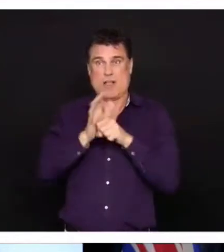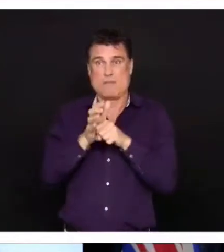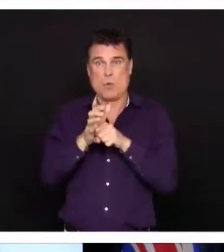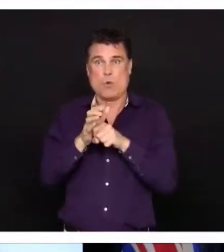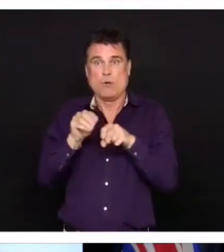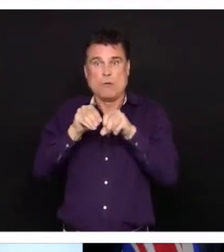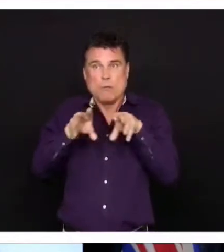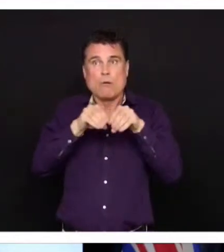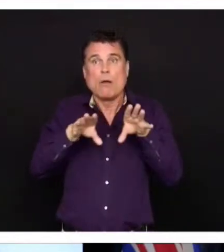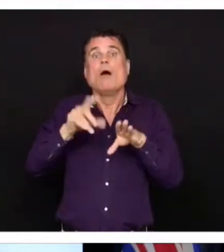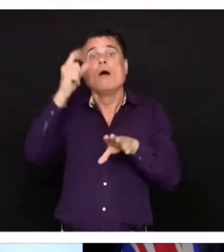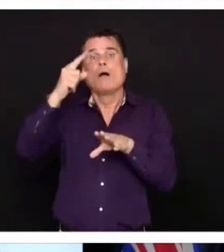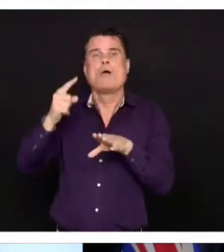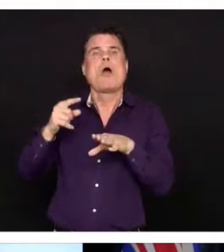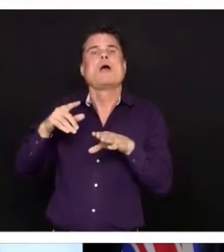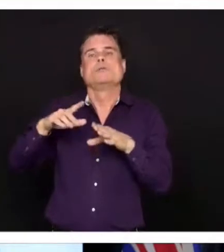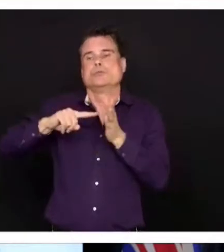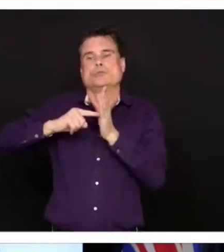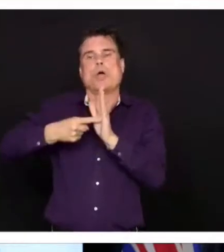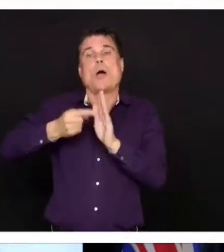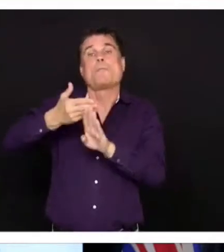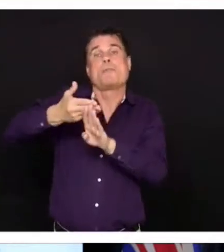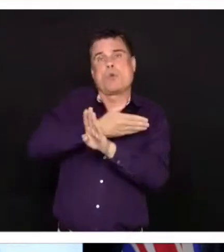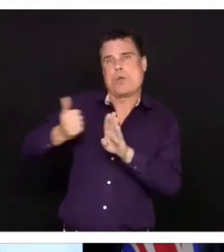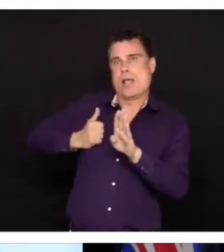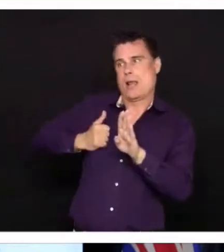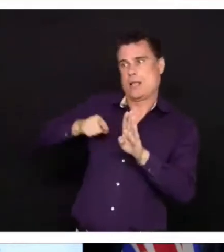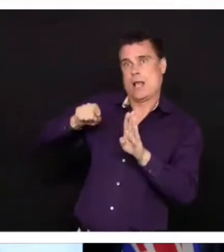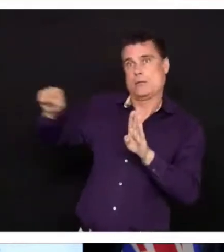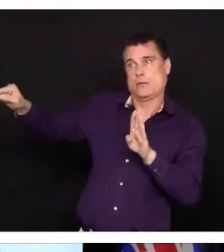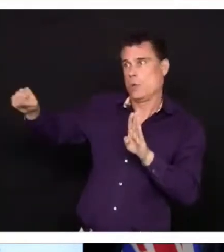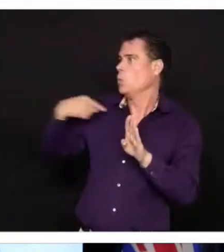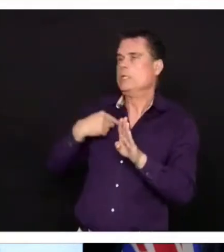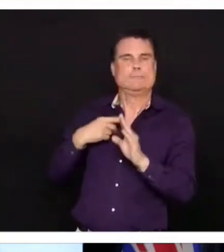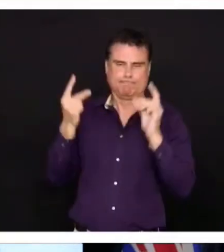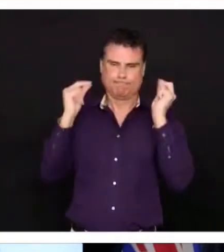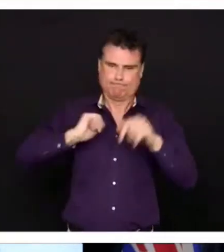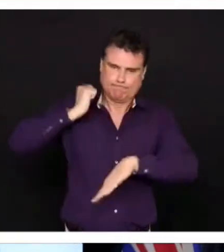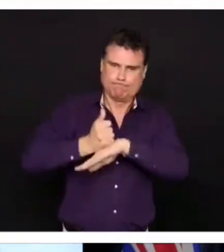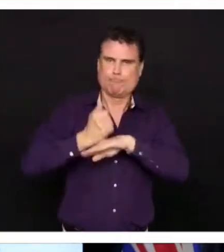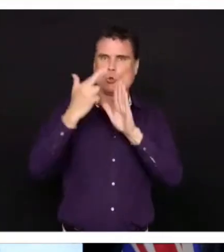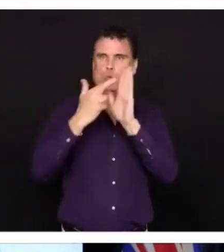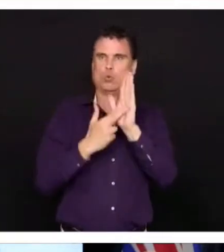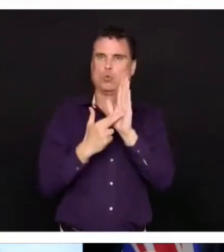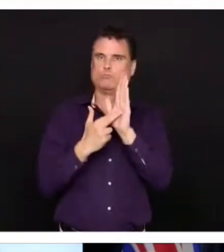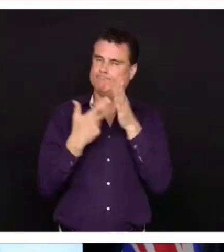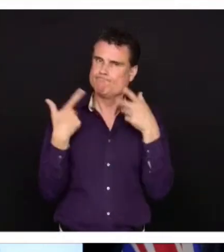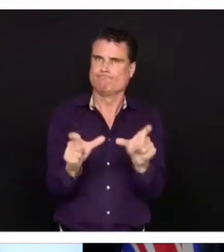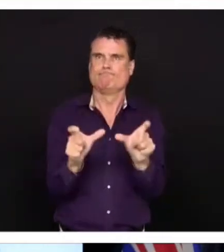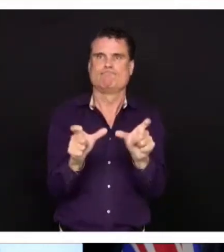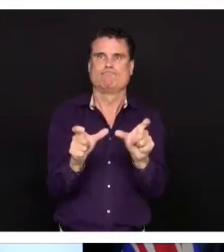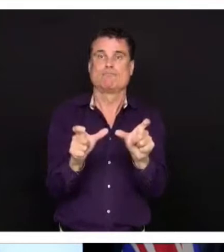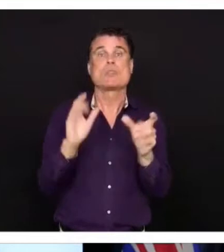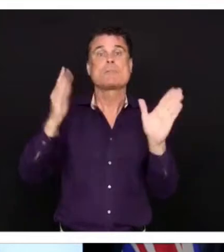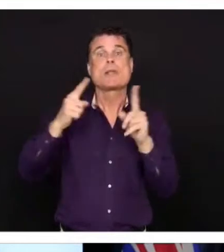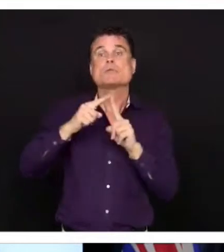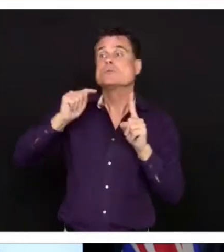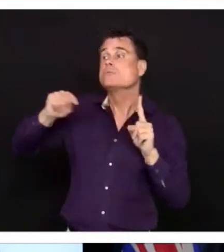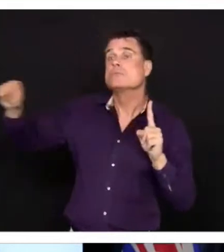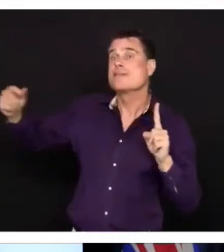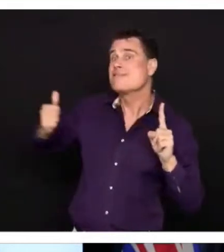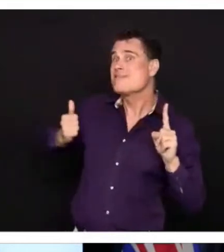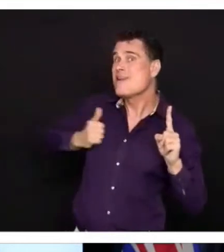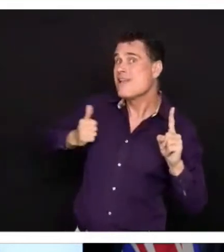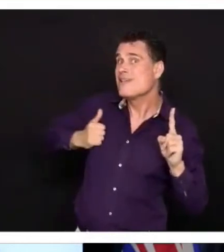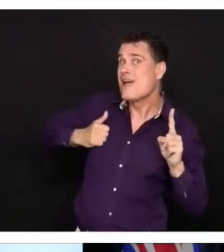fairly low but steady rate, and we are much lower than what we see for the United States, for Italy, for Spain, for some